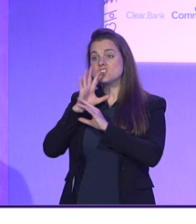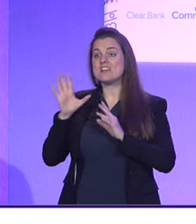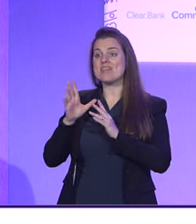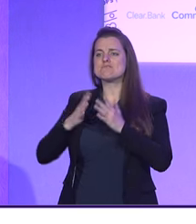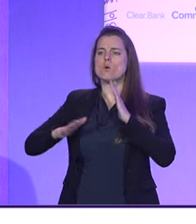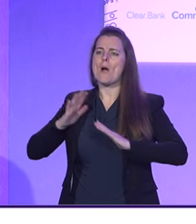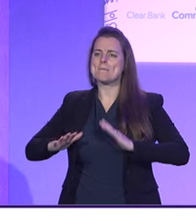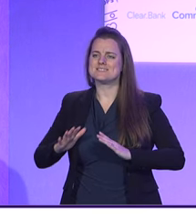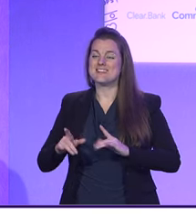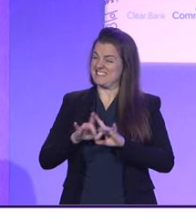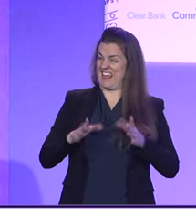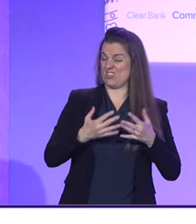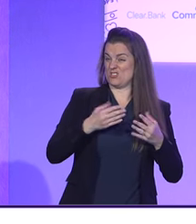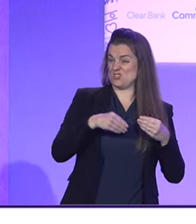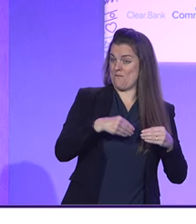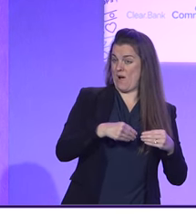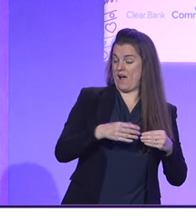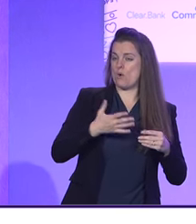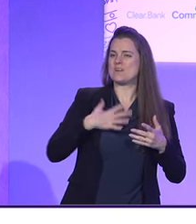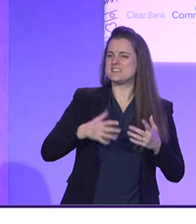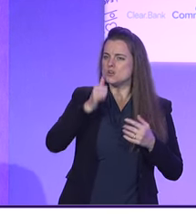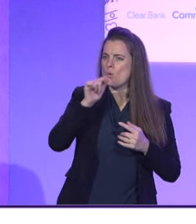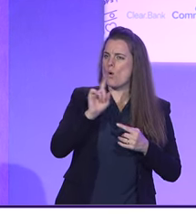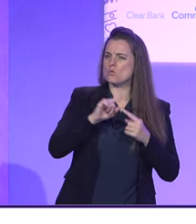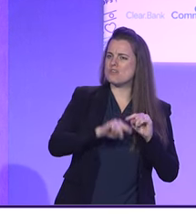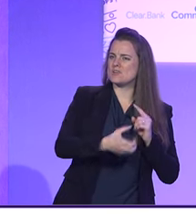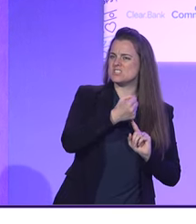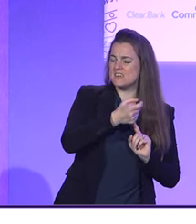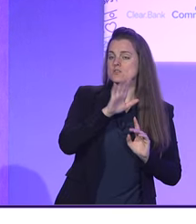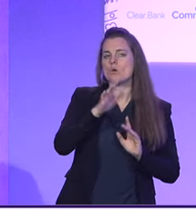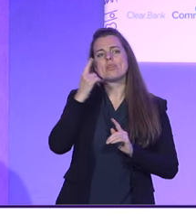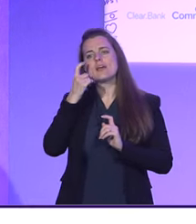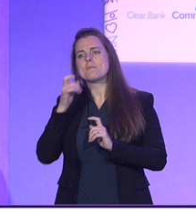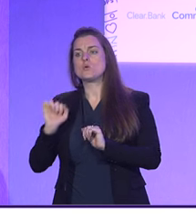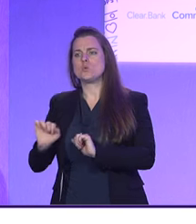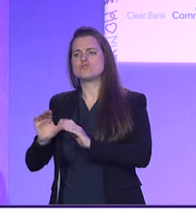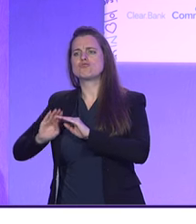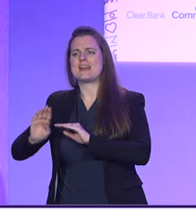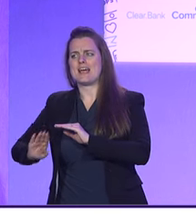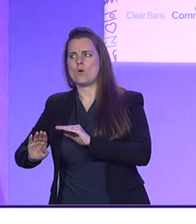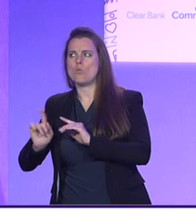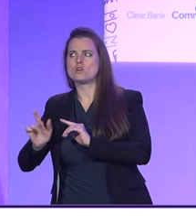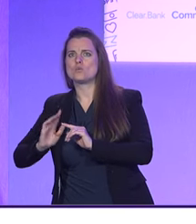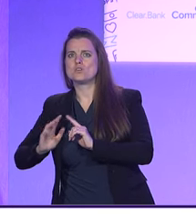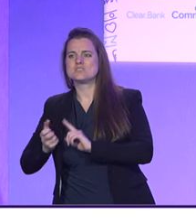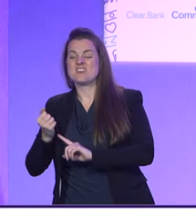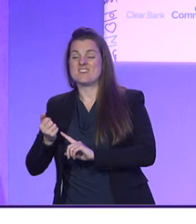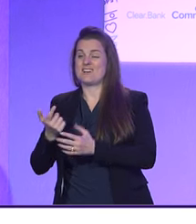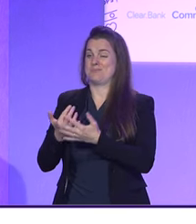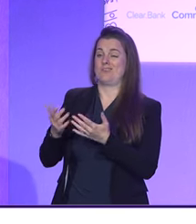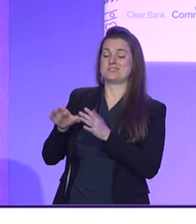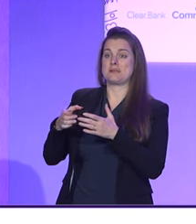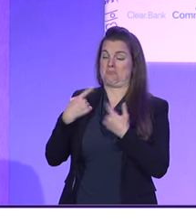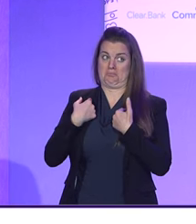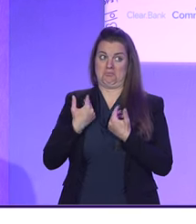know what we're actually trying to achieve. So as a business, as a team, what do you actually want out of your training? Very often teams don't know. They're like, oh, we want to be